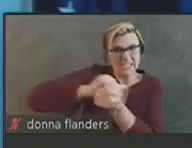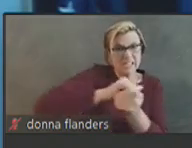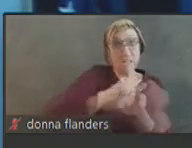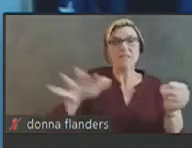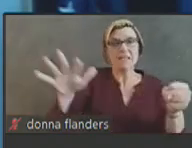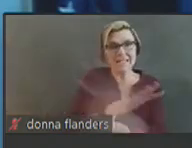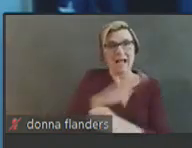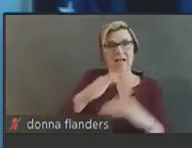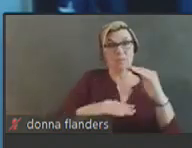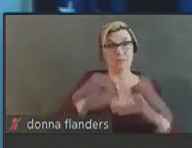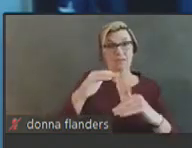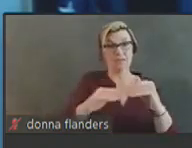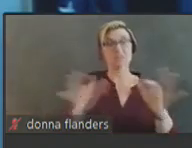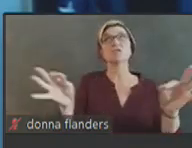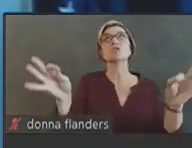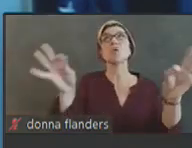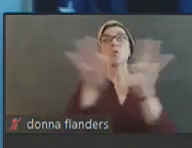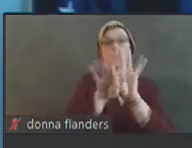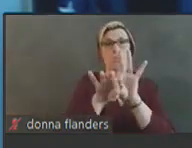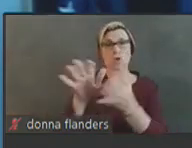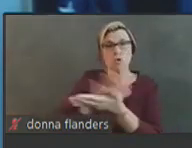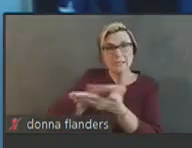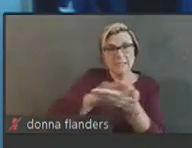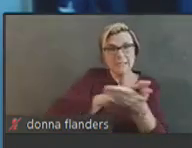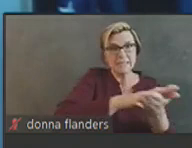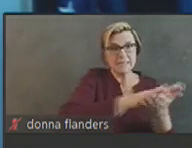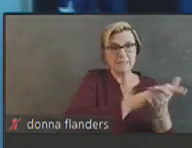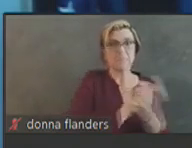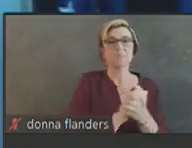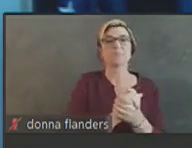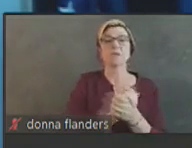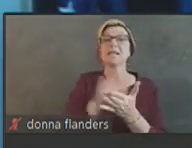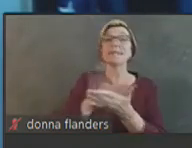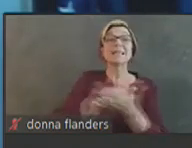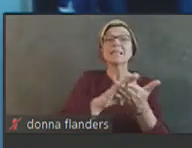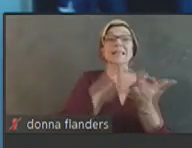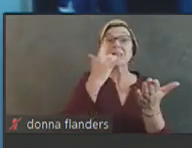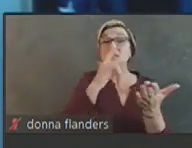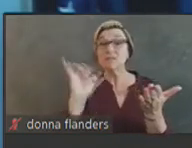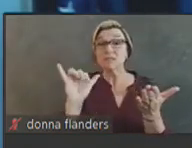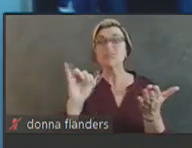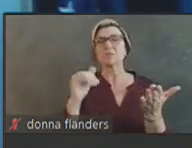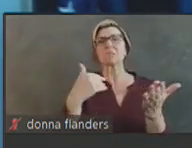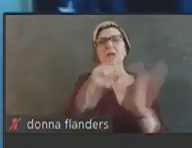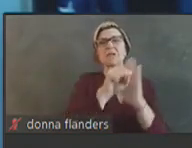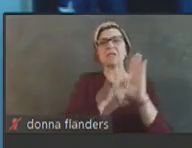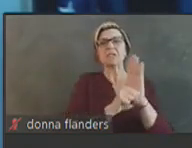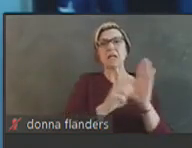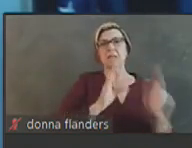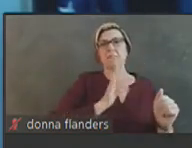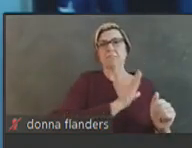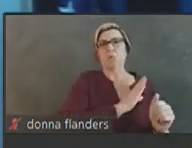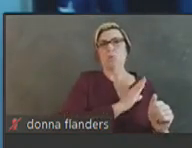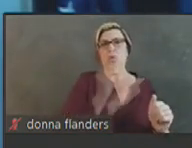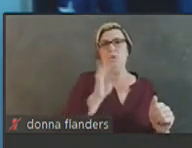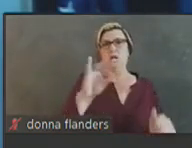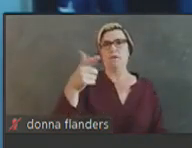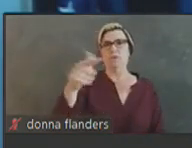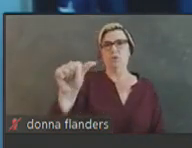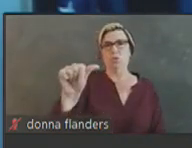so important. Follow the recommendations and guidance issued by the State Board of Georgia Boards